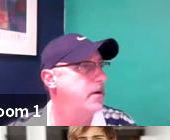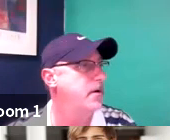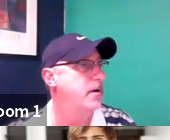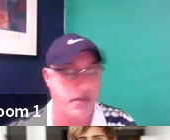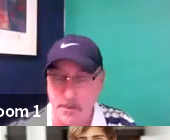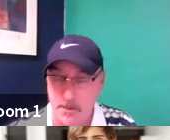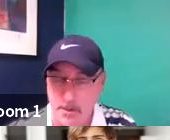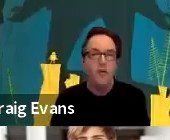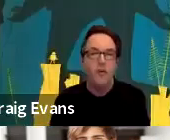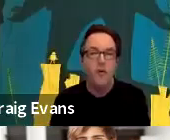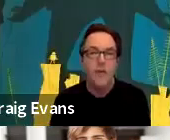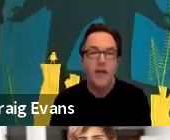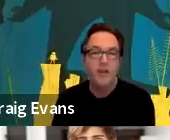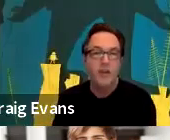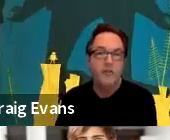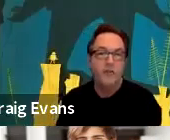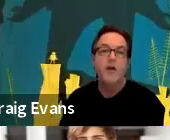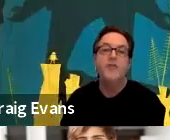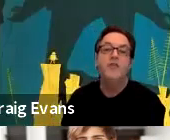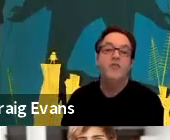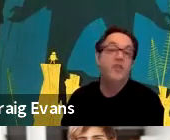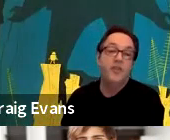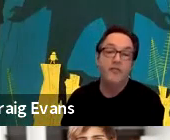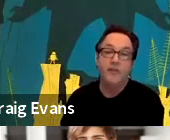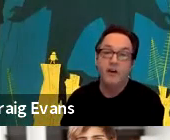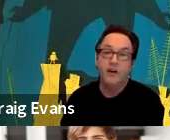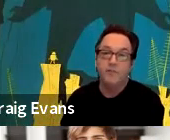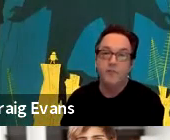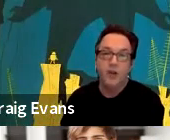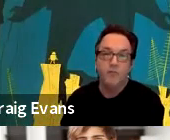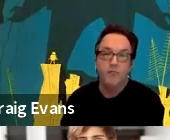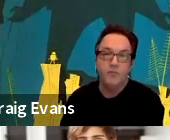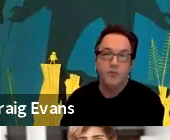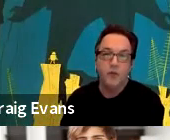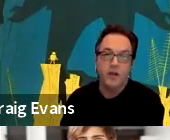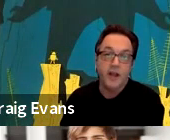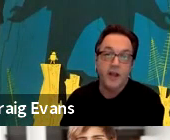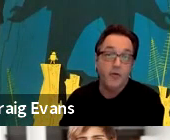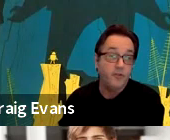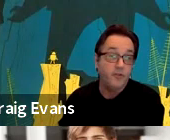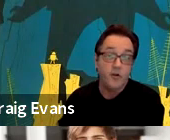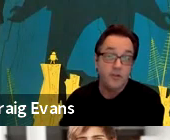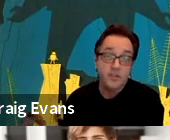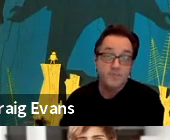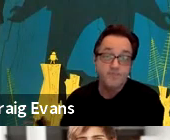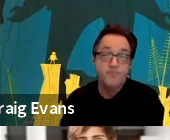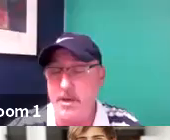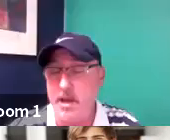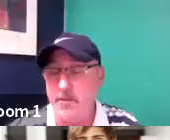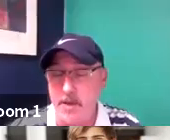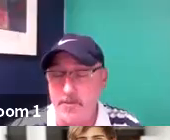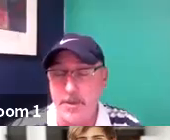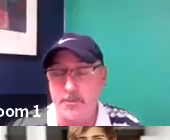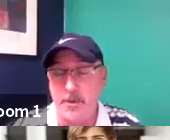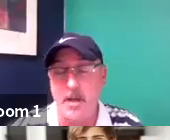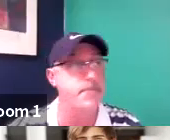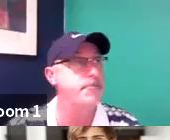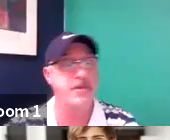will. And you know, for you or Betsy, if you have any of this stuff, you know, written down, as We far do. as- We have a